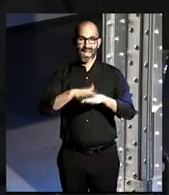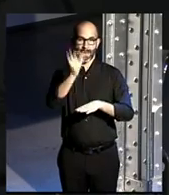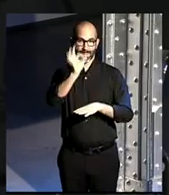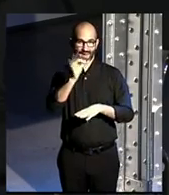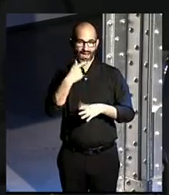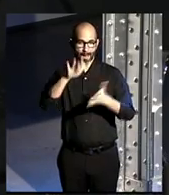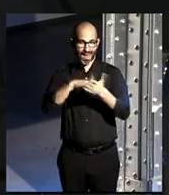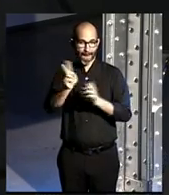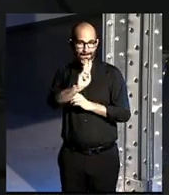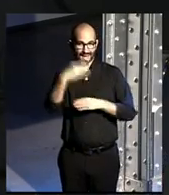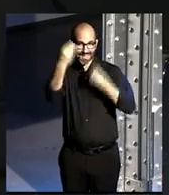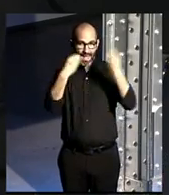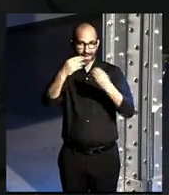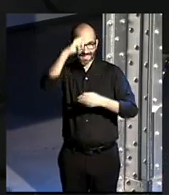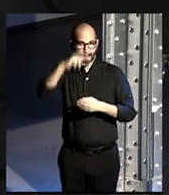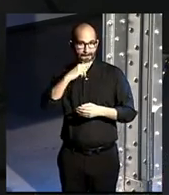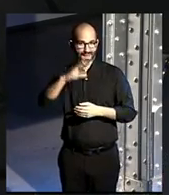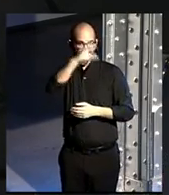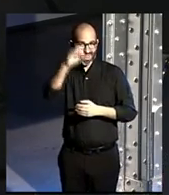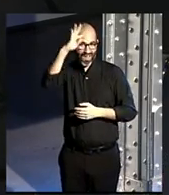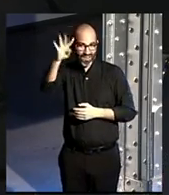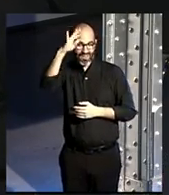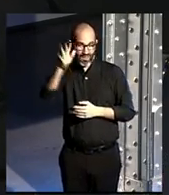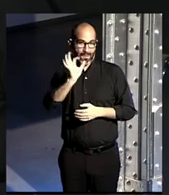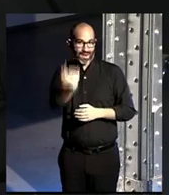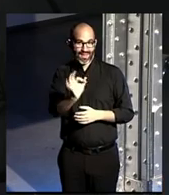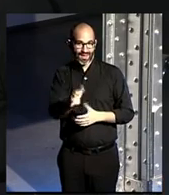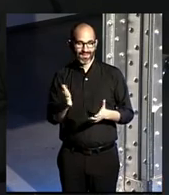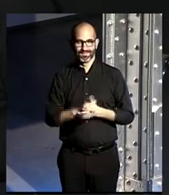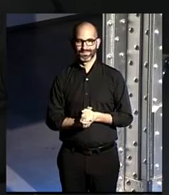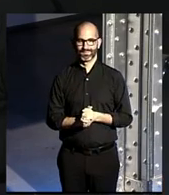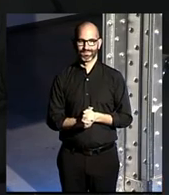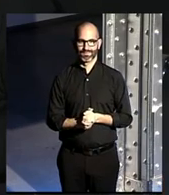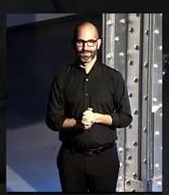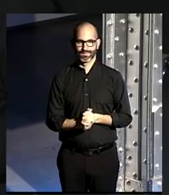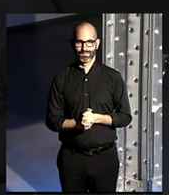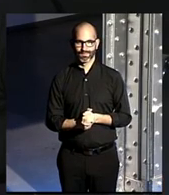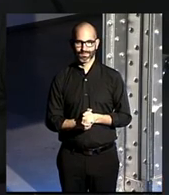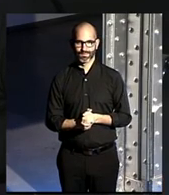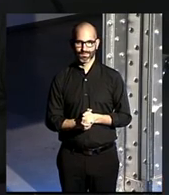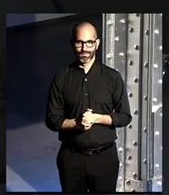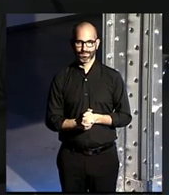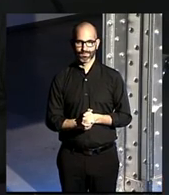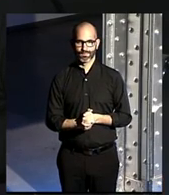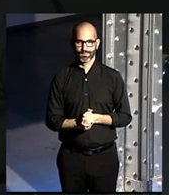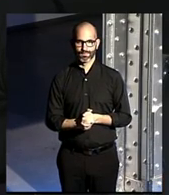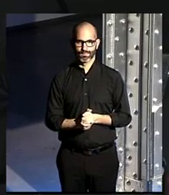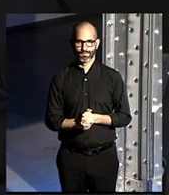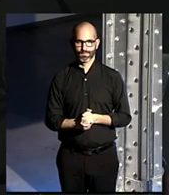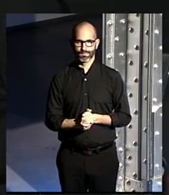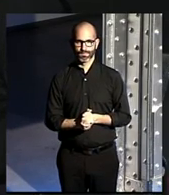se le considere el padre de la ciencia ficción. Yeah, because he was not a scientist. He was very good at